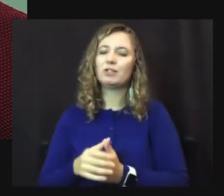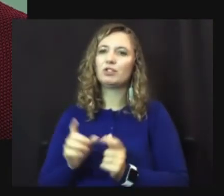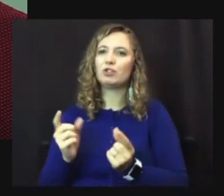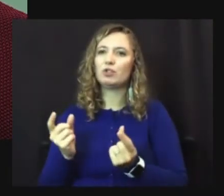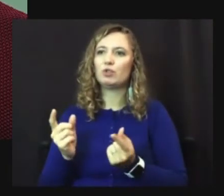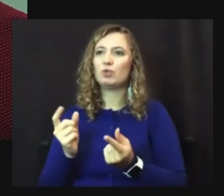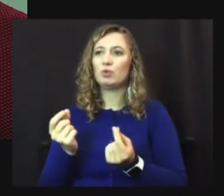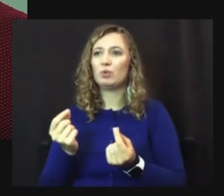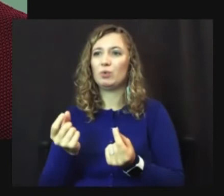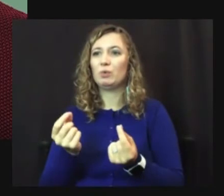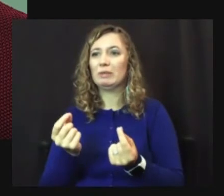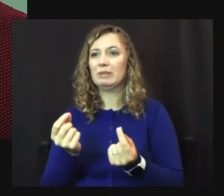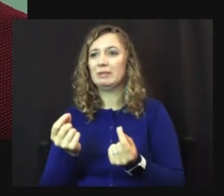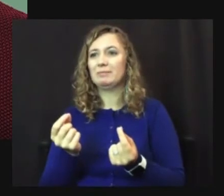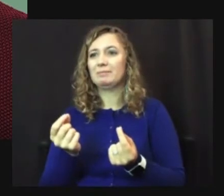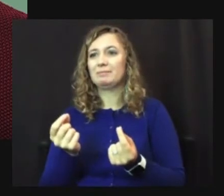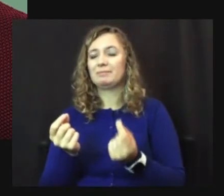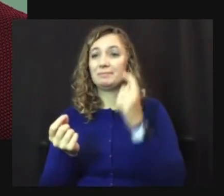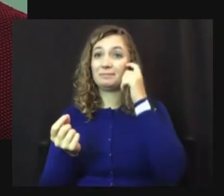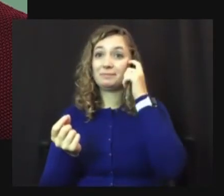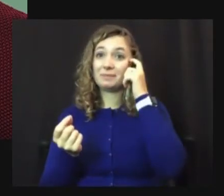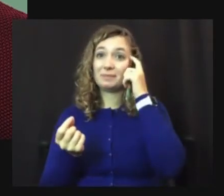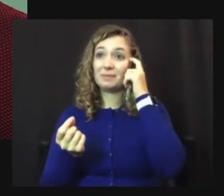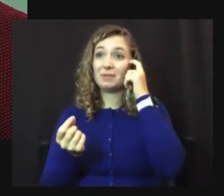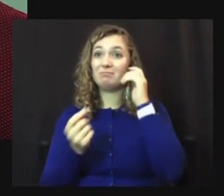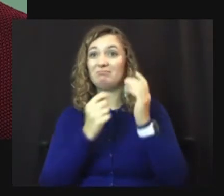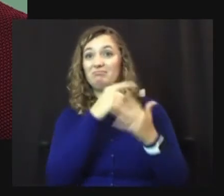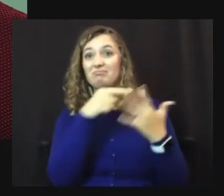your child is not dependent on you